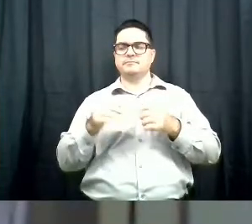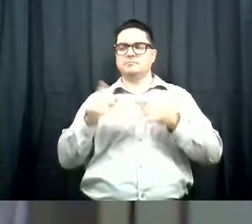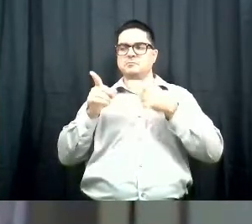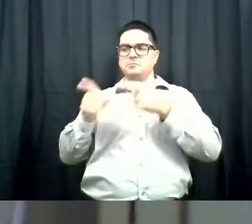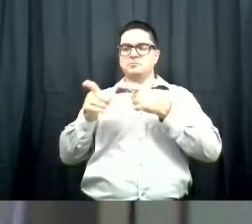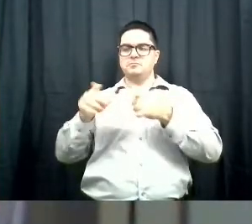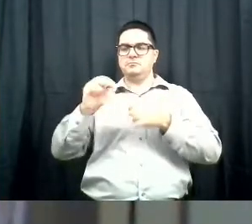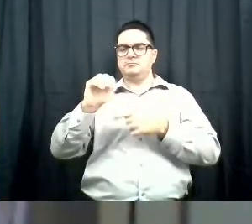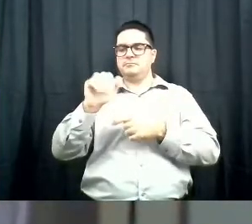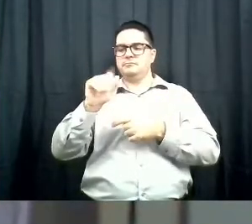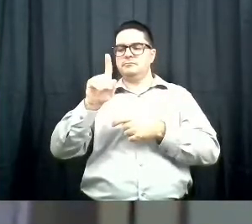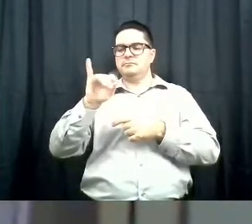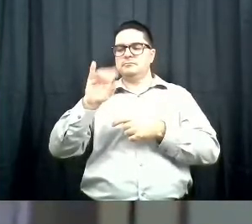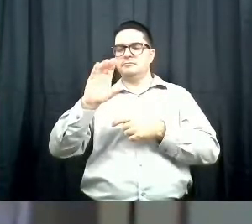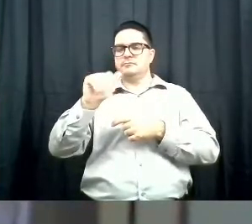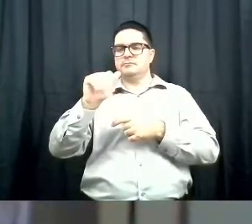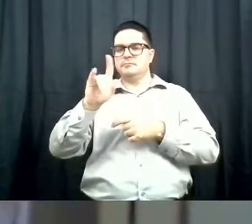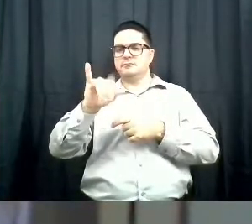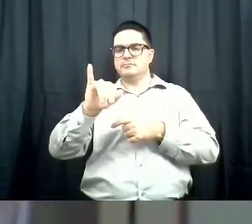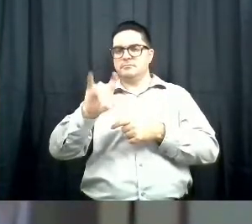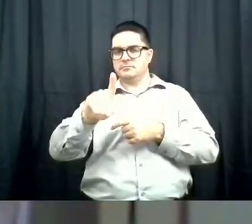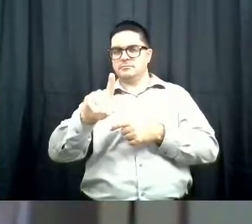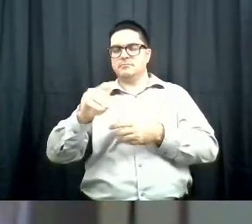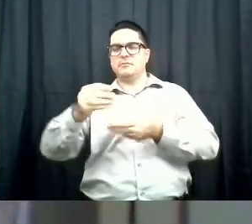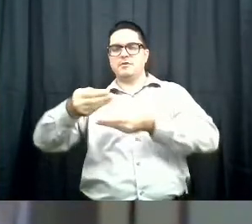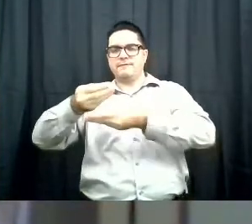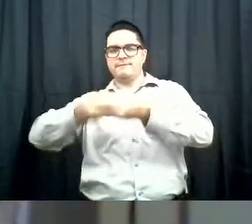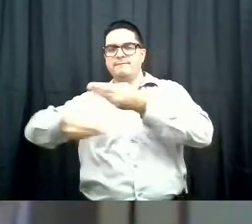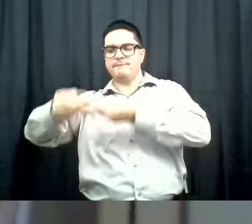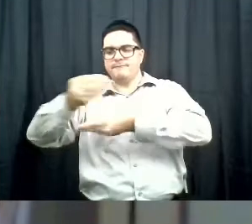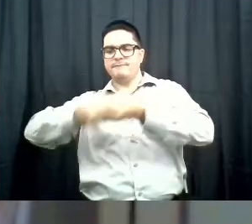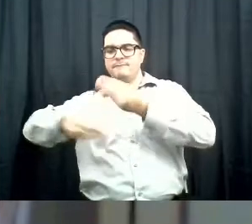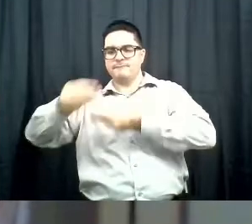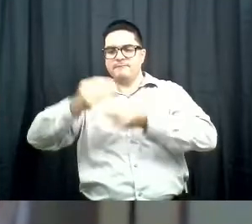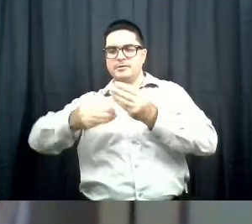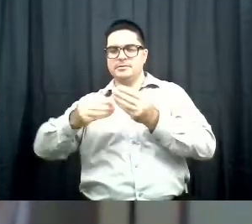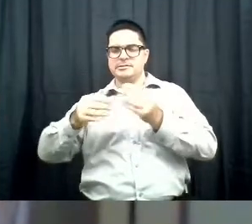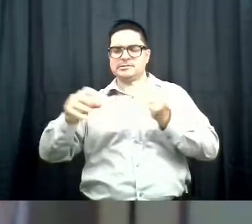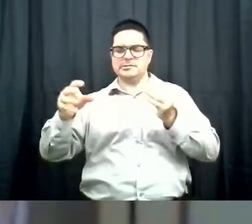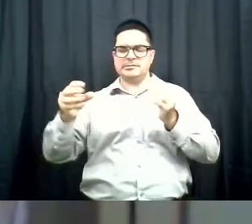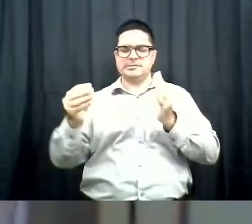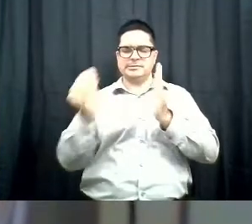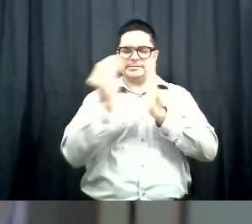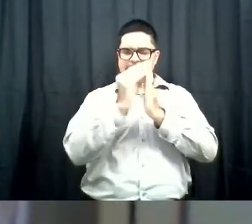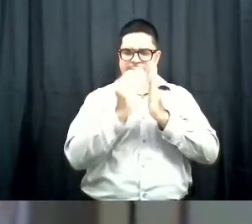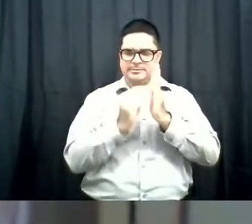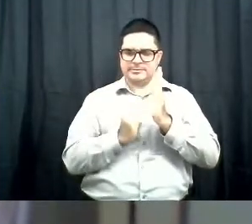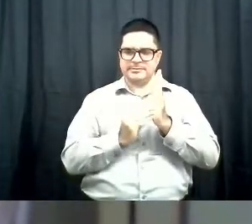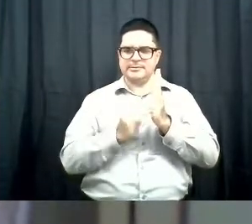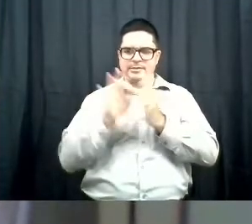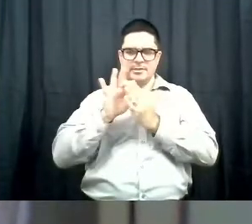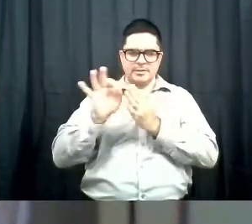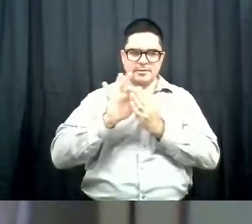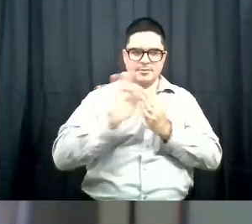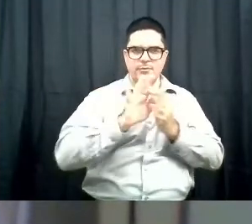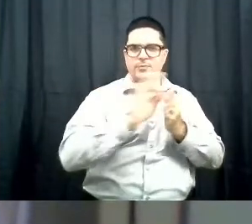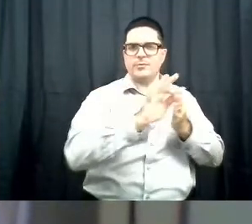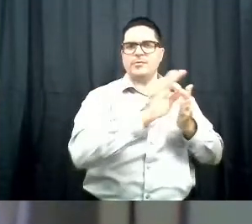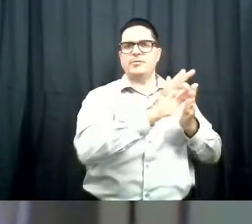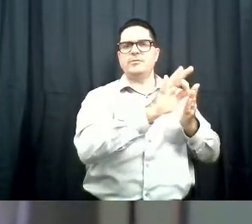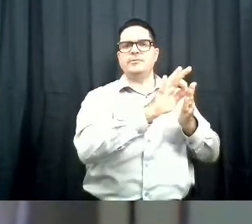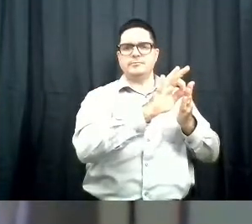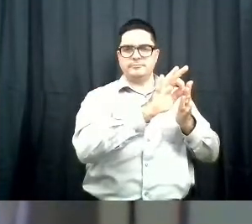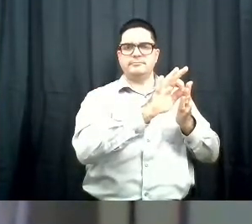just in financial markets, you would price that debt payment down quite a bit because the money coming up from it is so